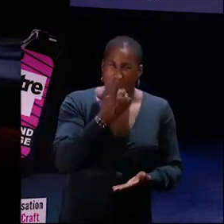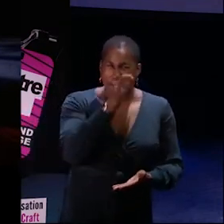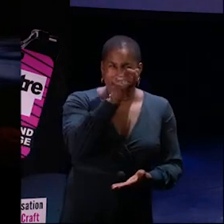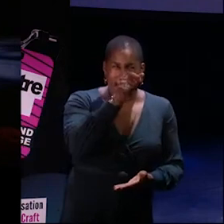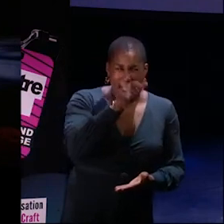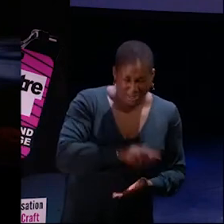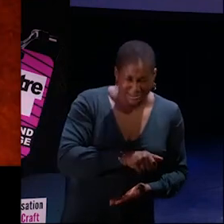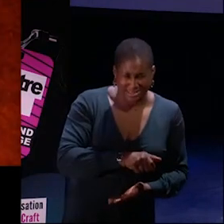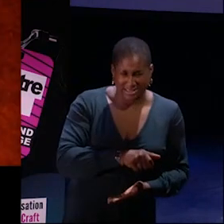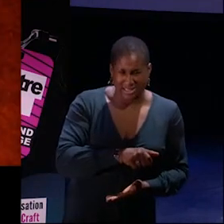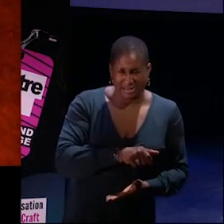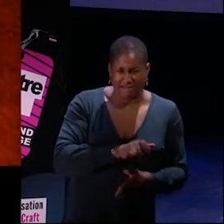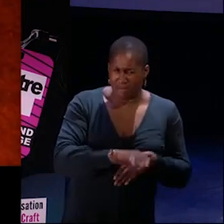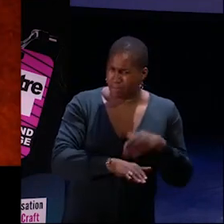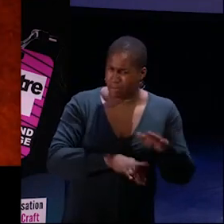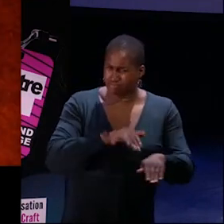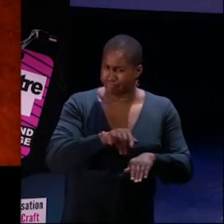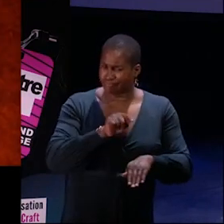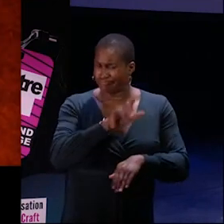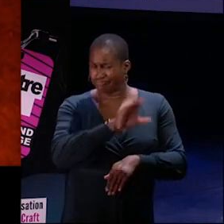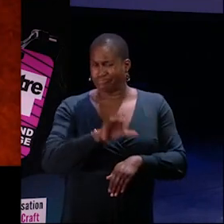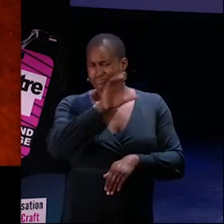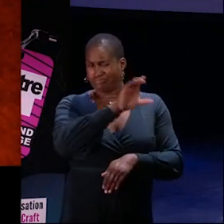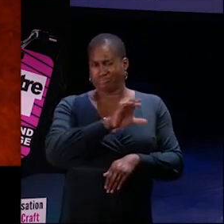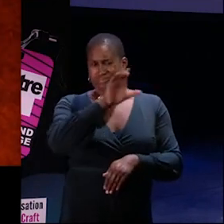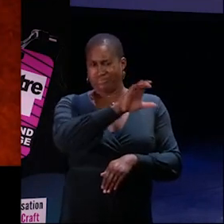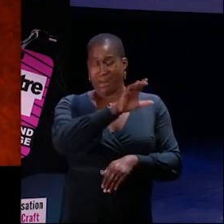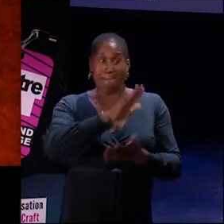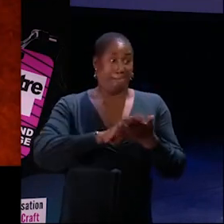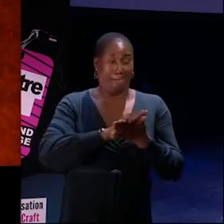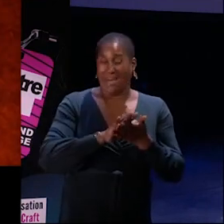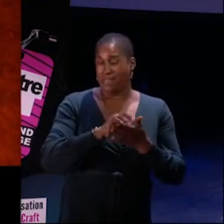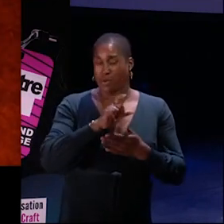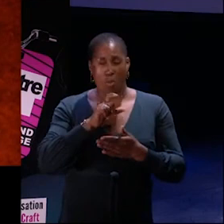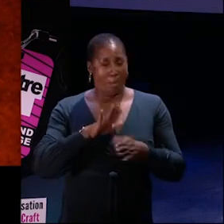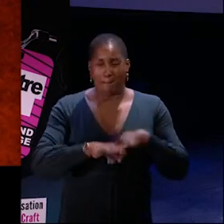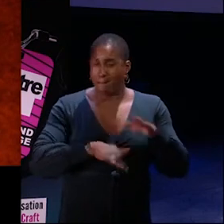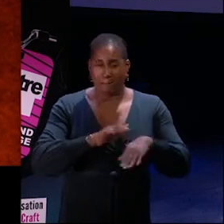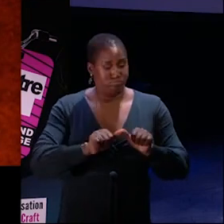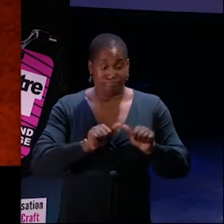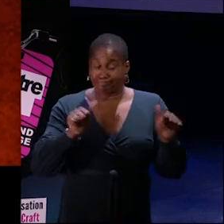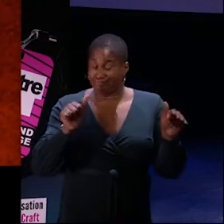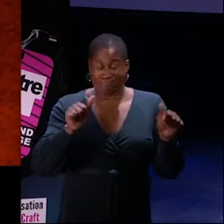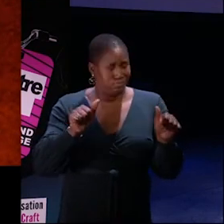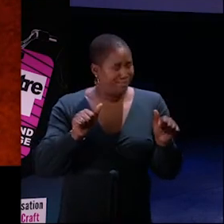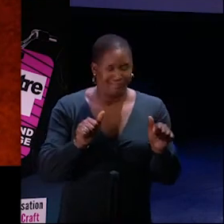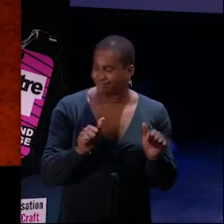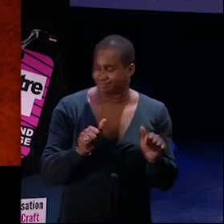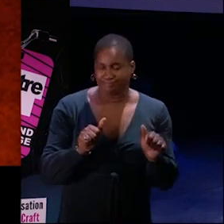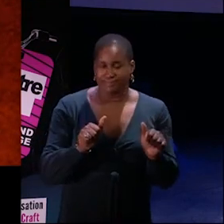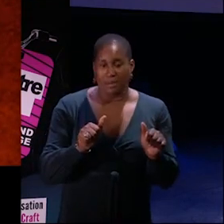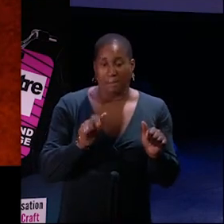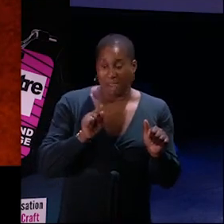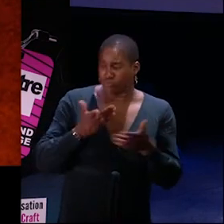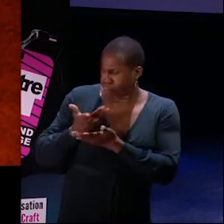footprint in this country, on average. So their footprint is not very big in the grand scheme of things. But if we can